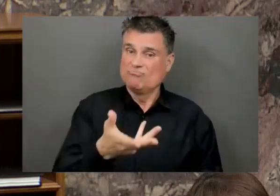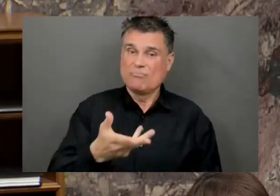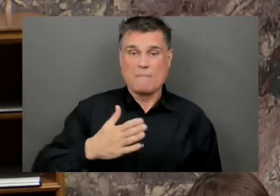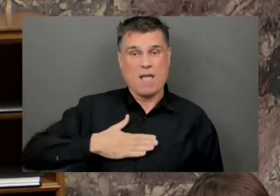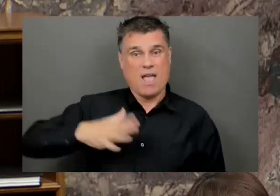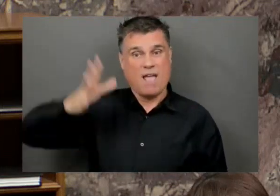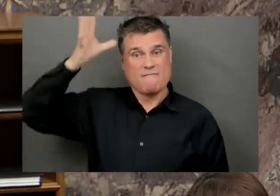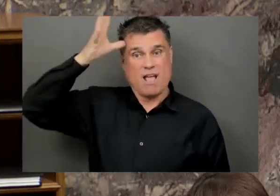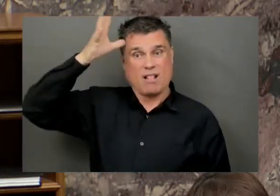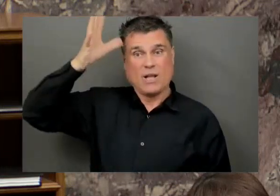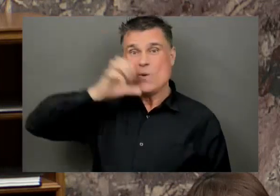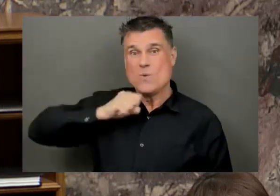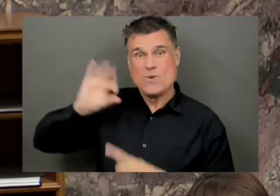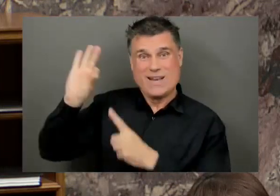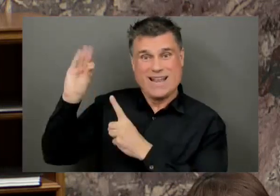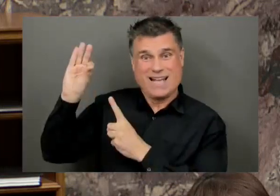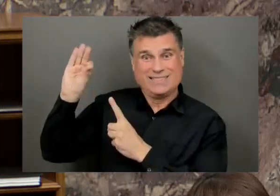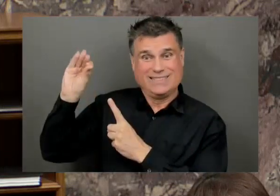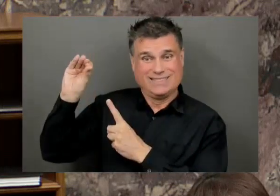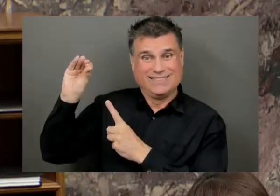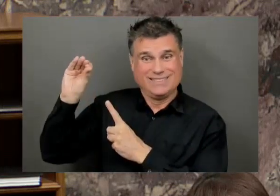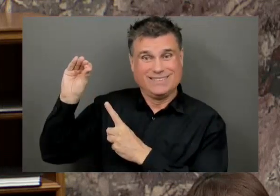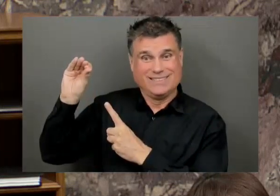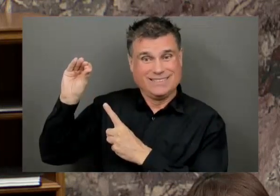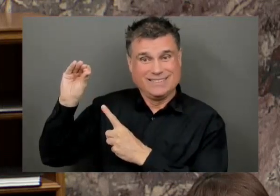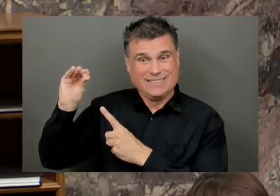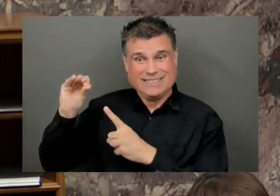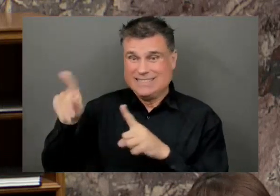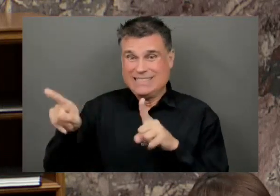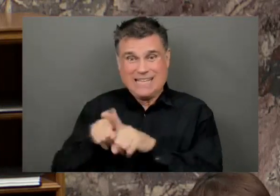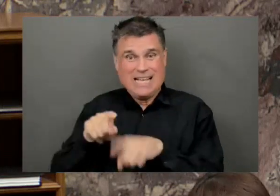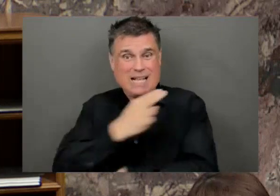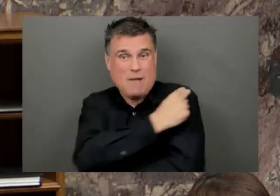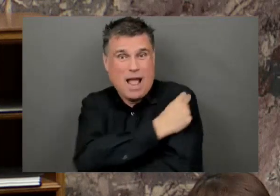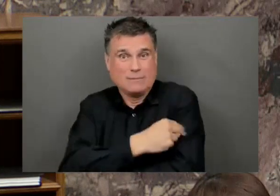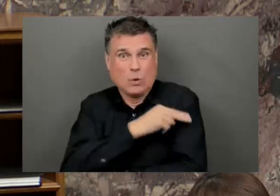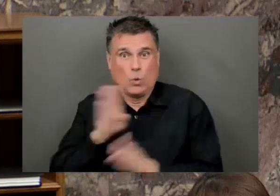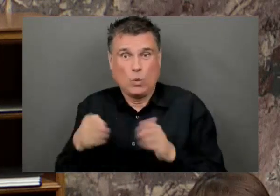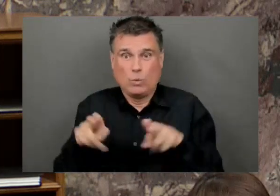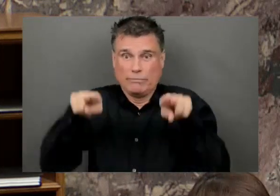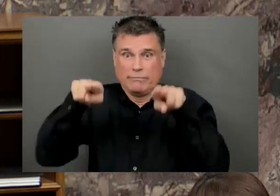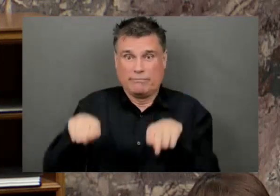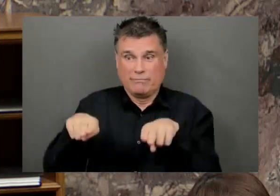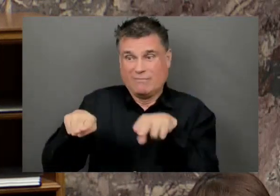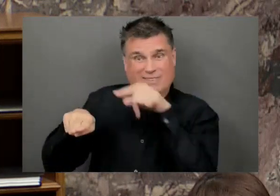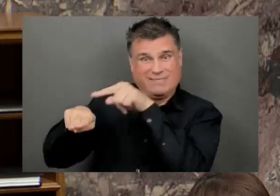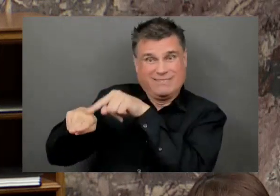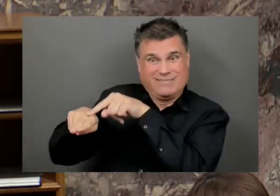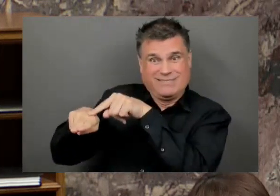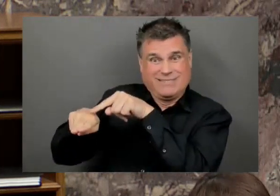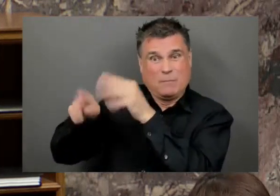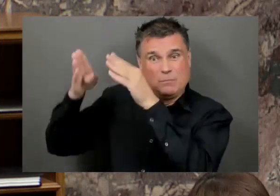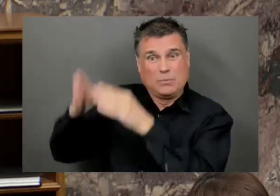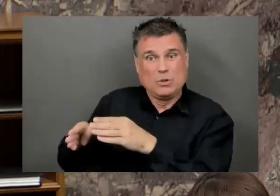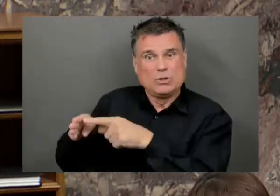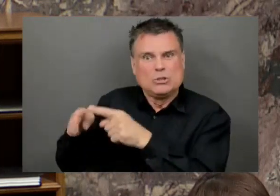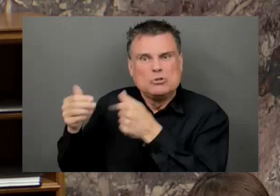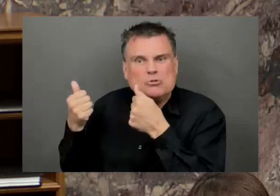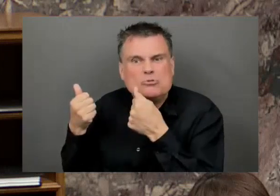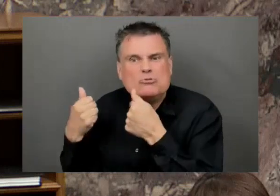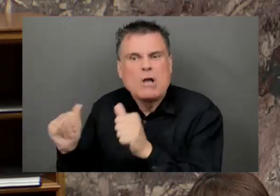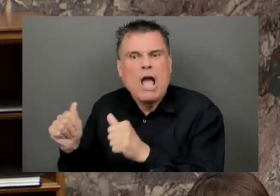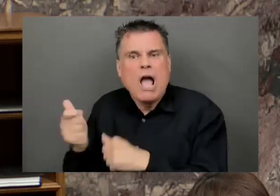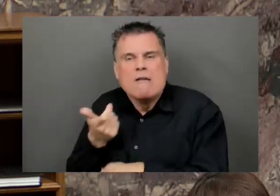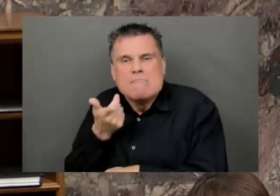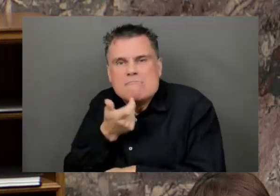on oxygen, nearly causing an explosion. She wrote, and I quote, "My elderly mother was afraid to enter